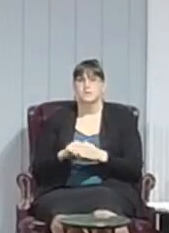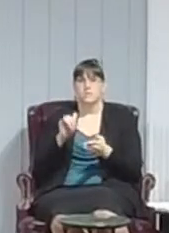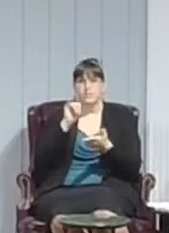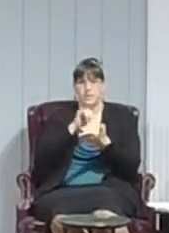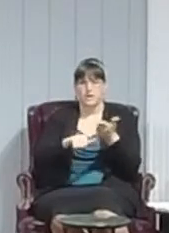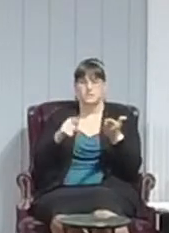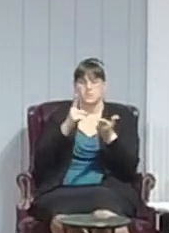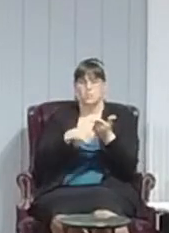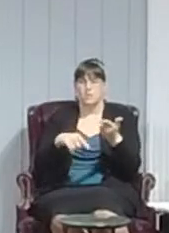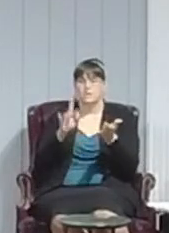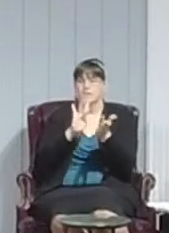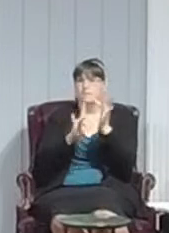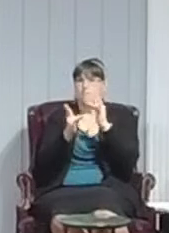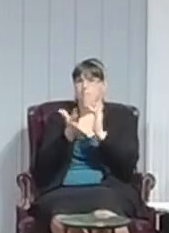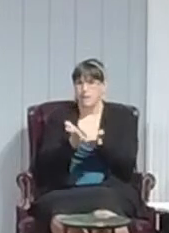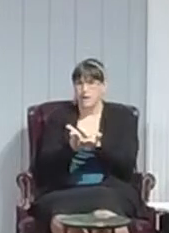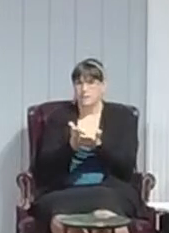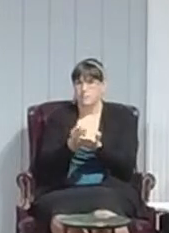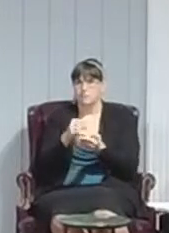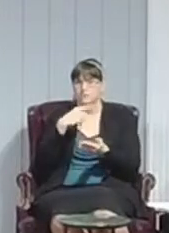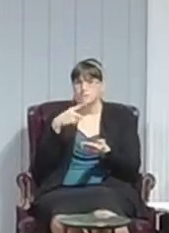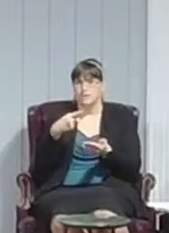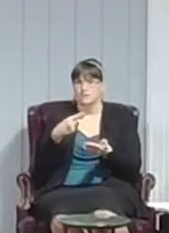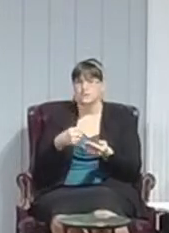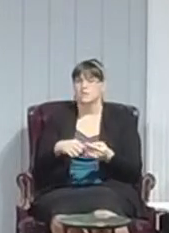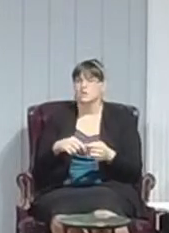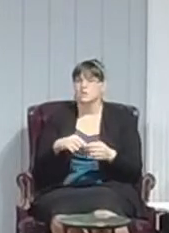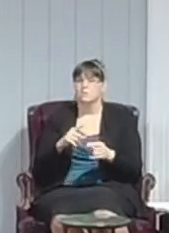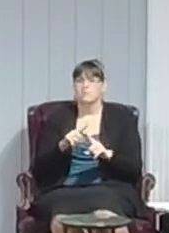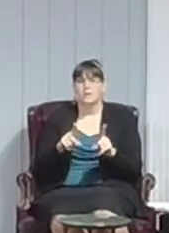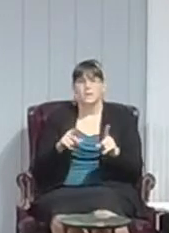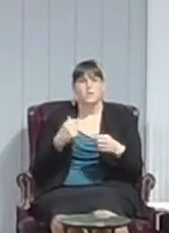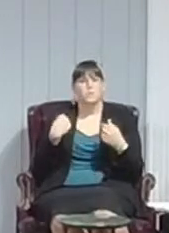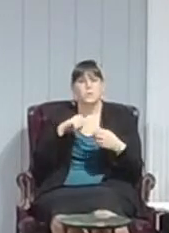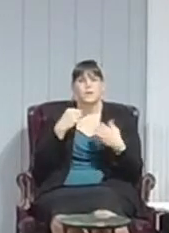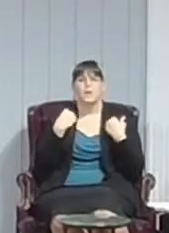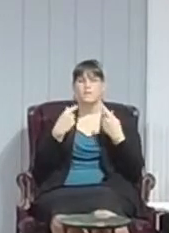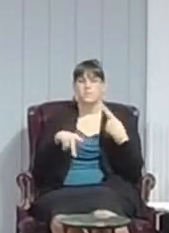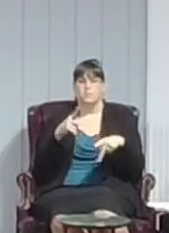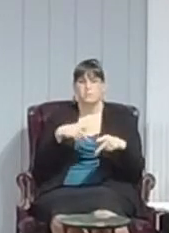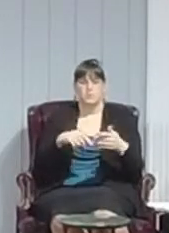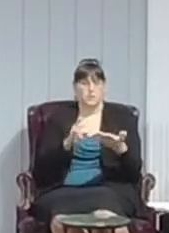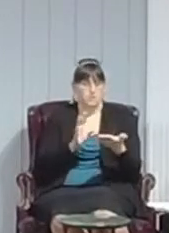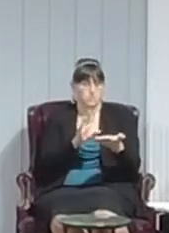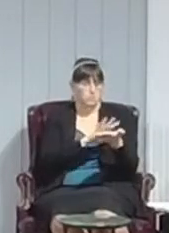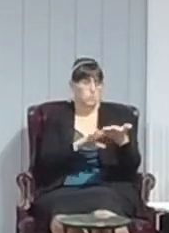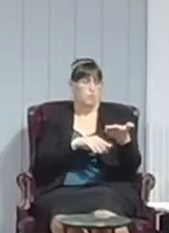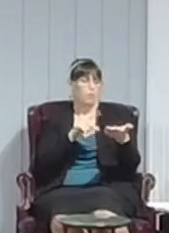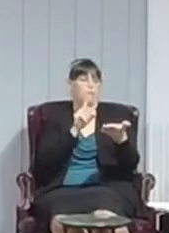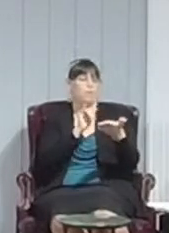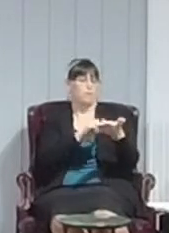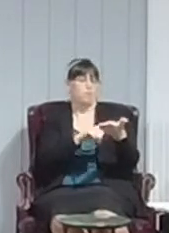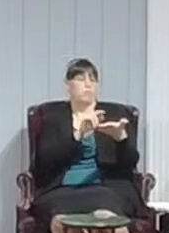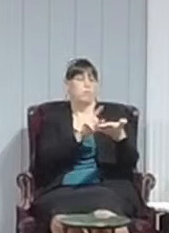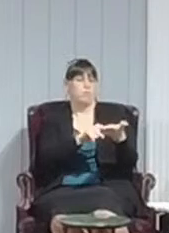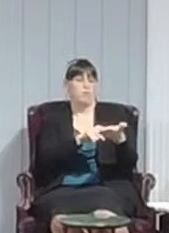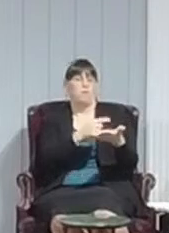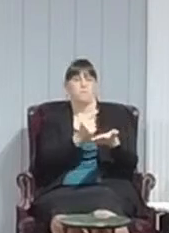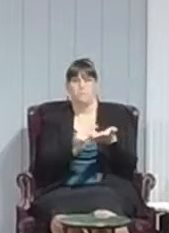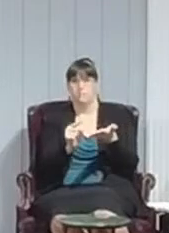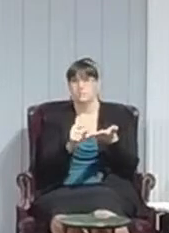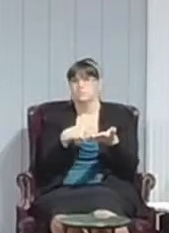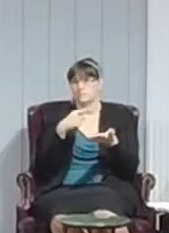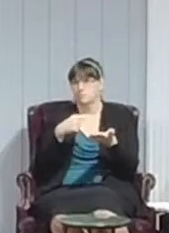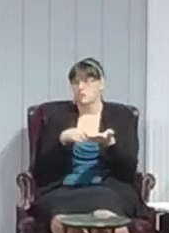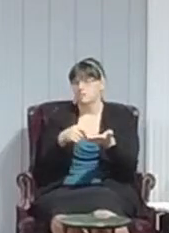says. So here's what a guy does, though, is you take a passage of Scripture and say, wow, look at that. That says this. And then what you do is you begin twisting